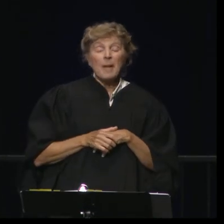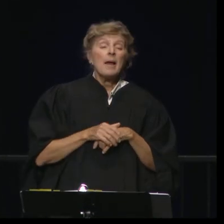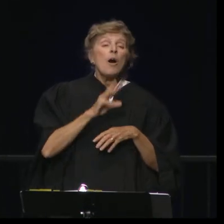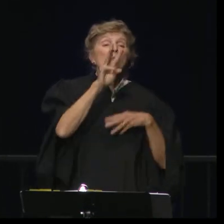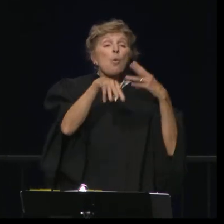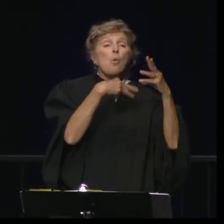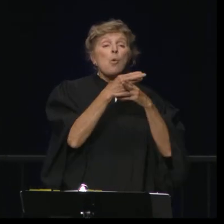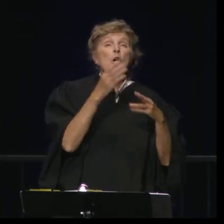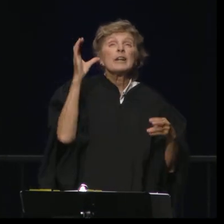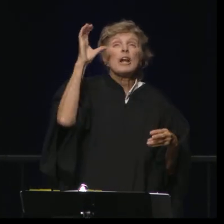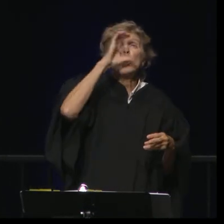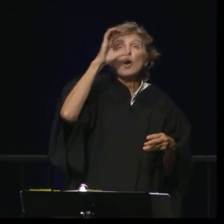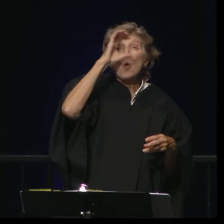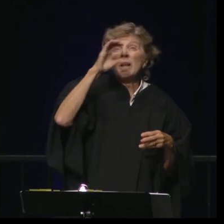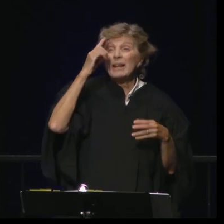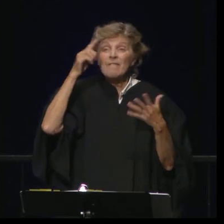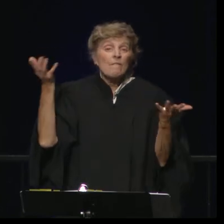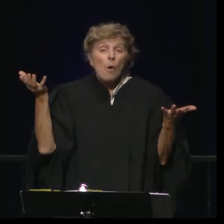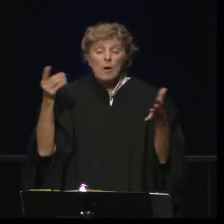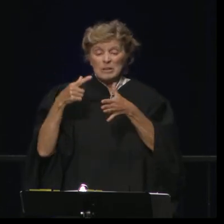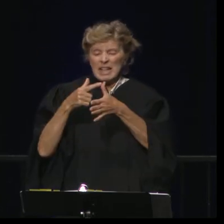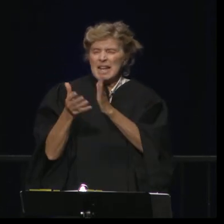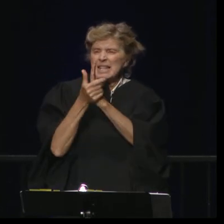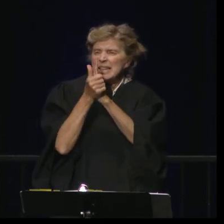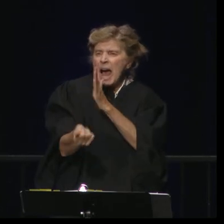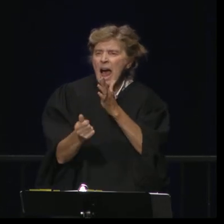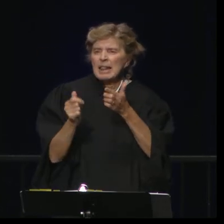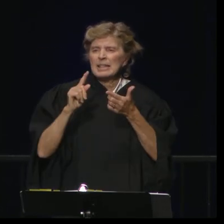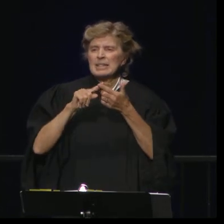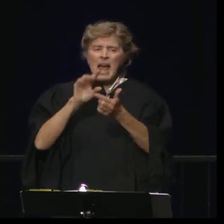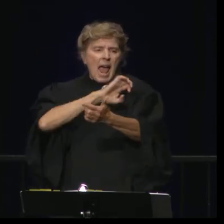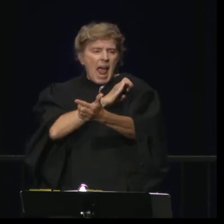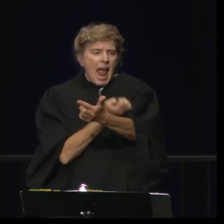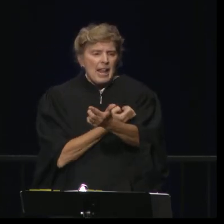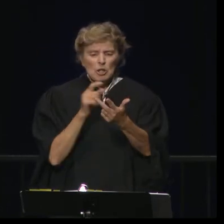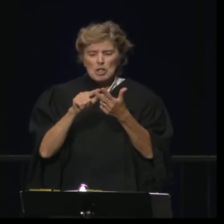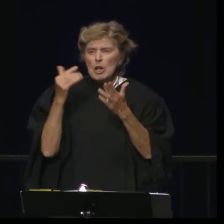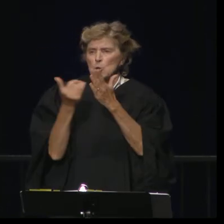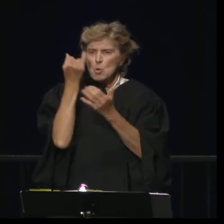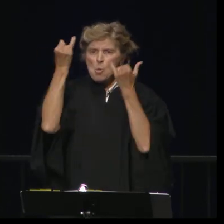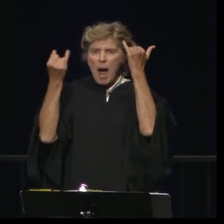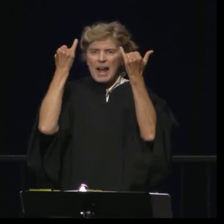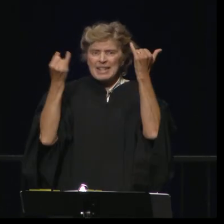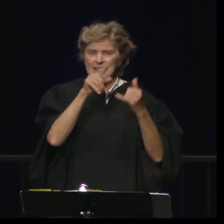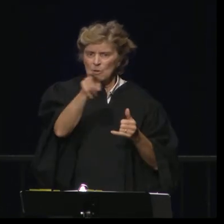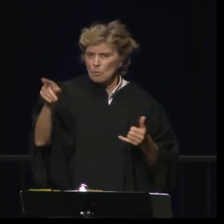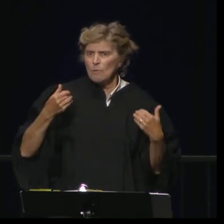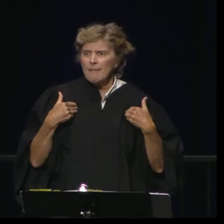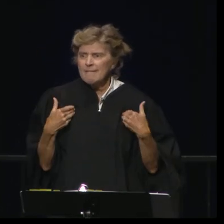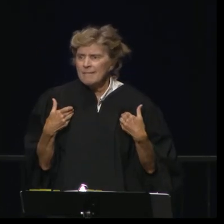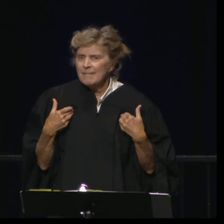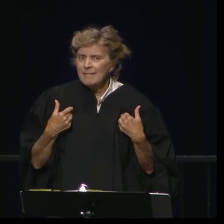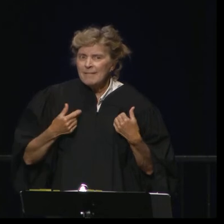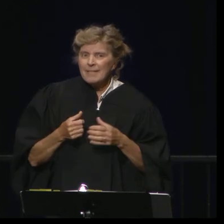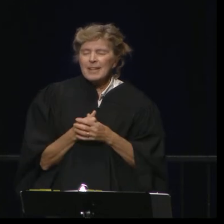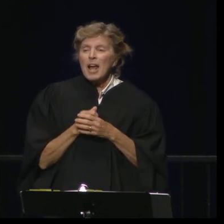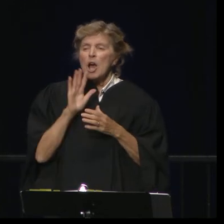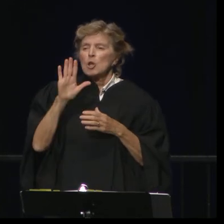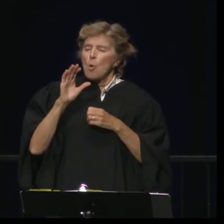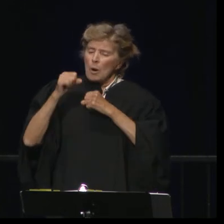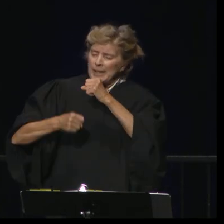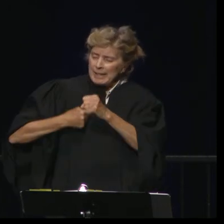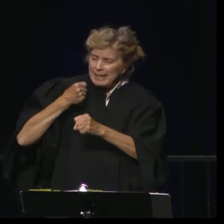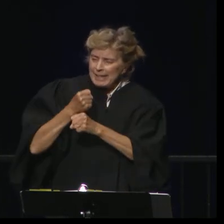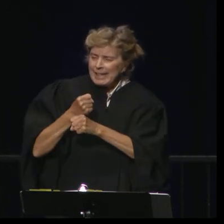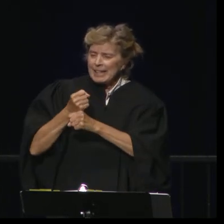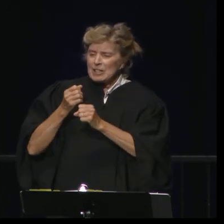for: talent, energy, and new ideas. Your years here have prepared